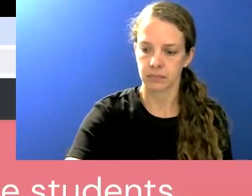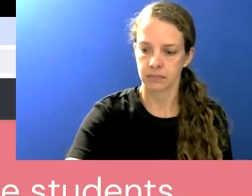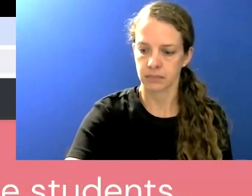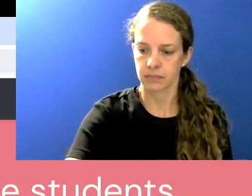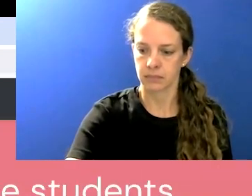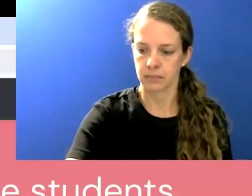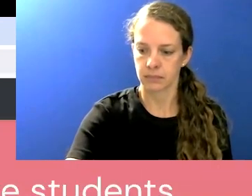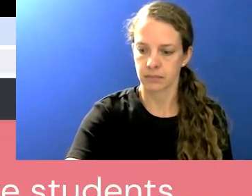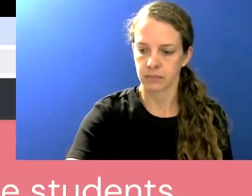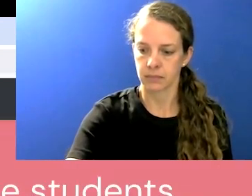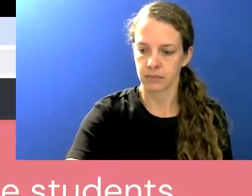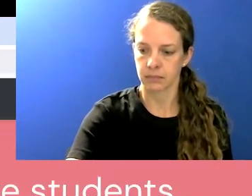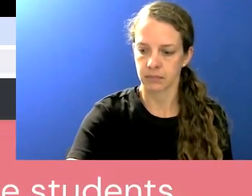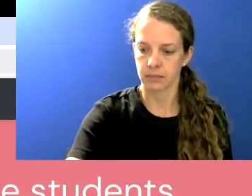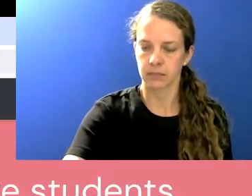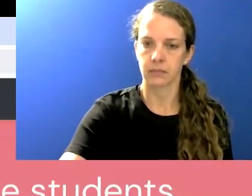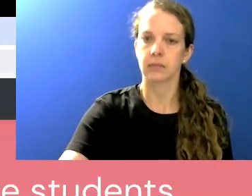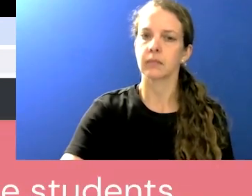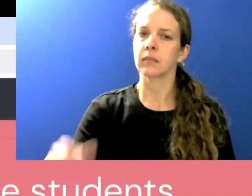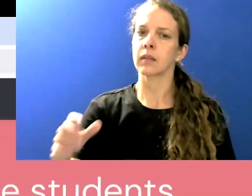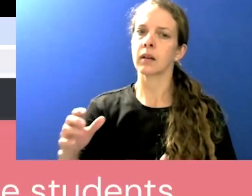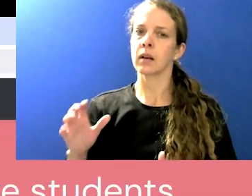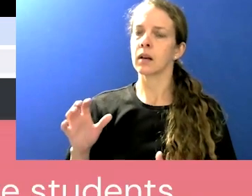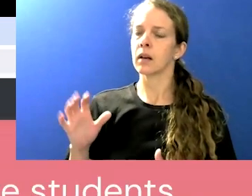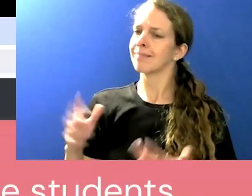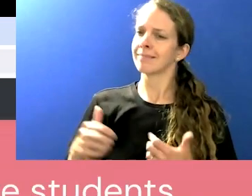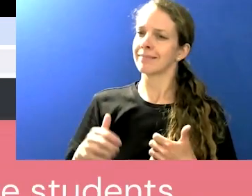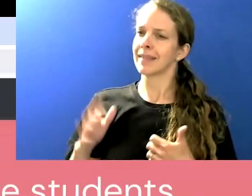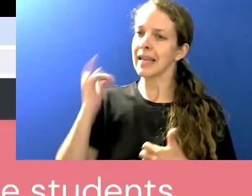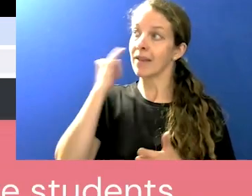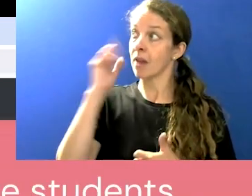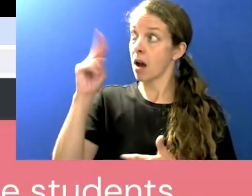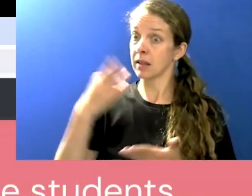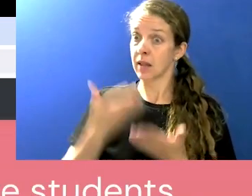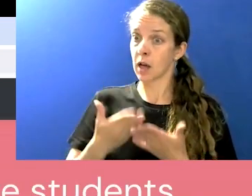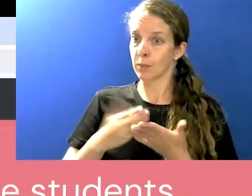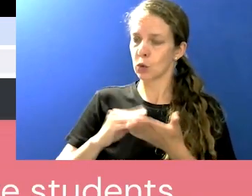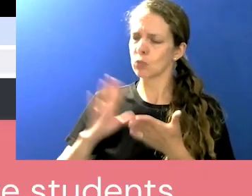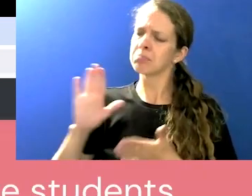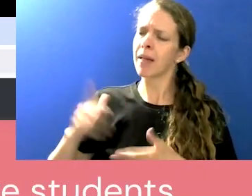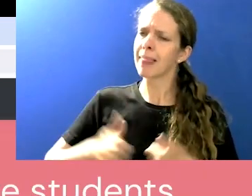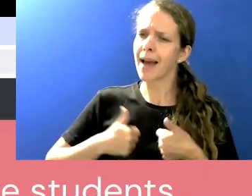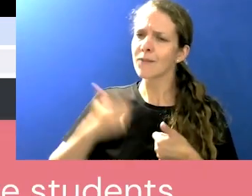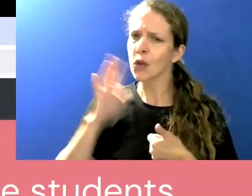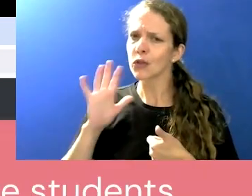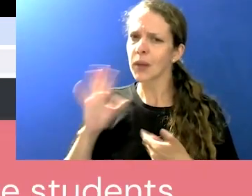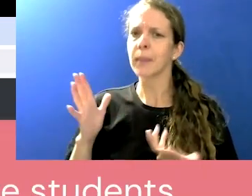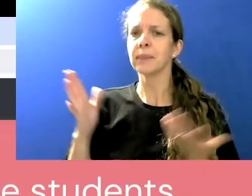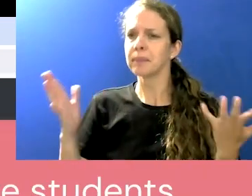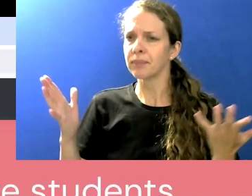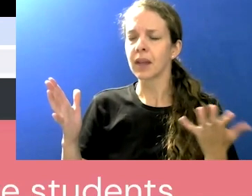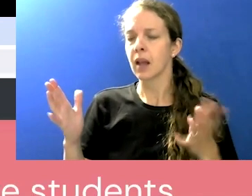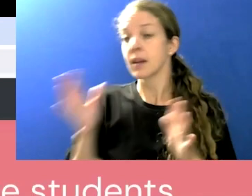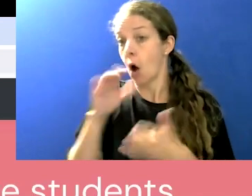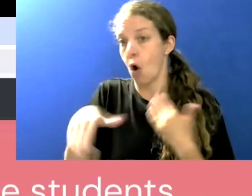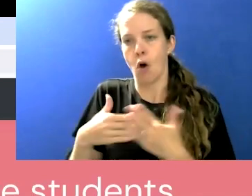So what is the life of an undocumented student? So this is not all of our students, but majority